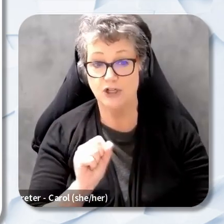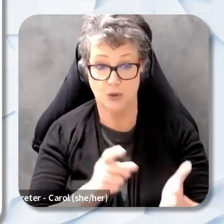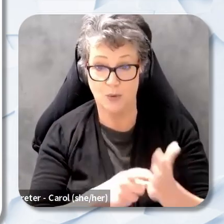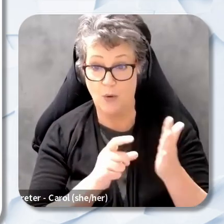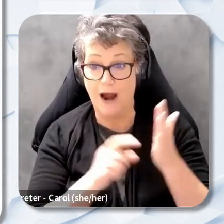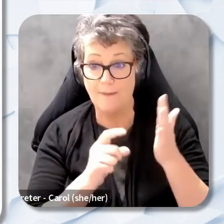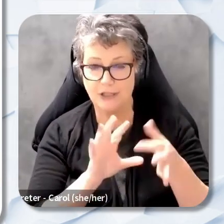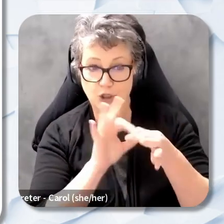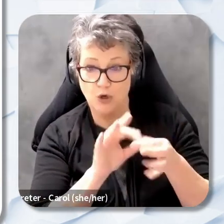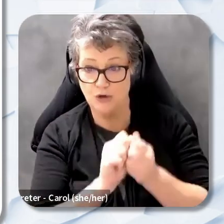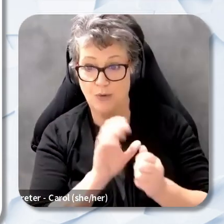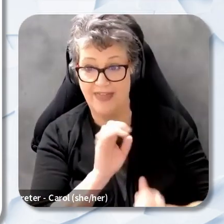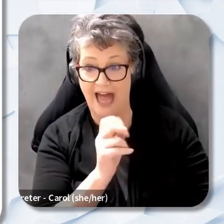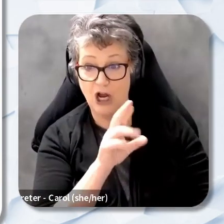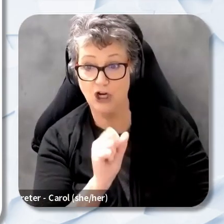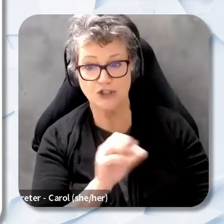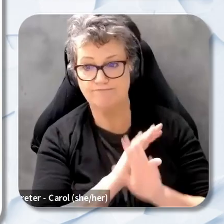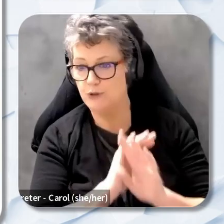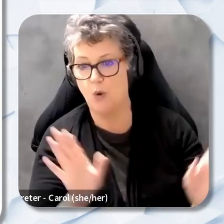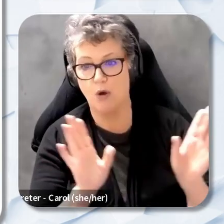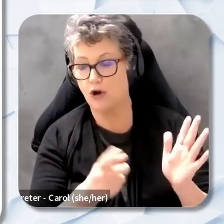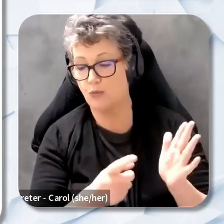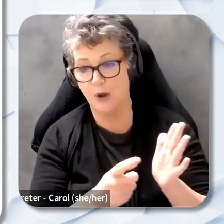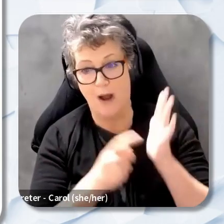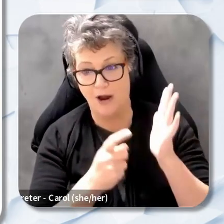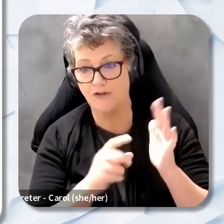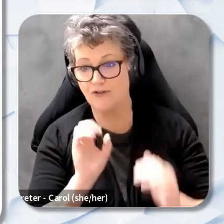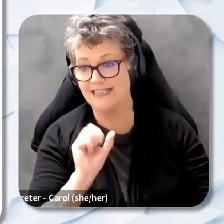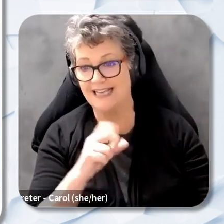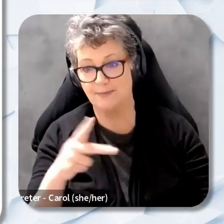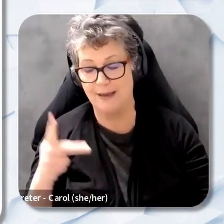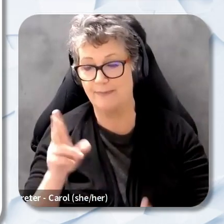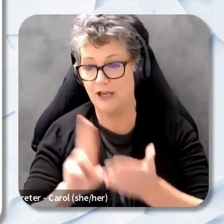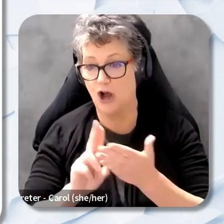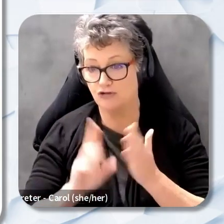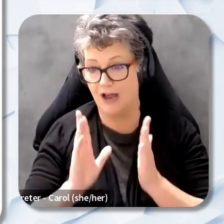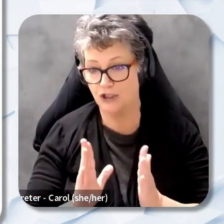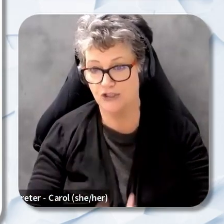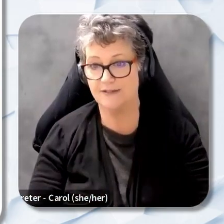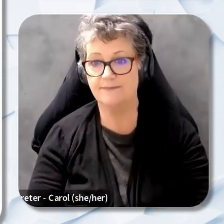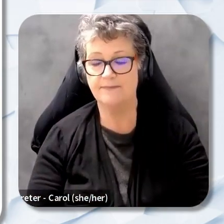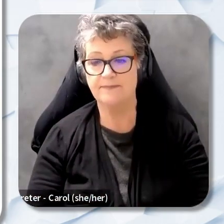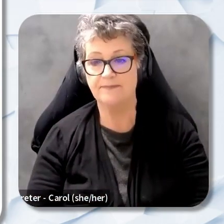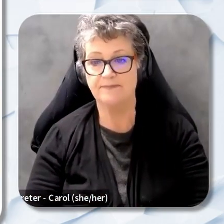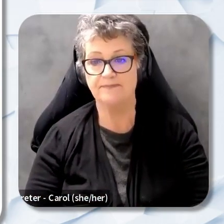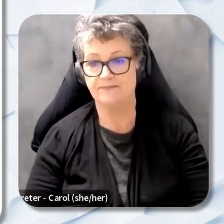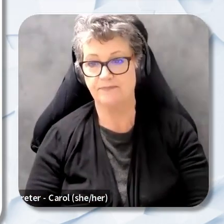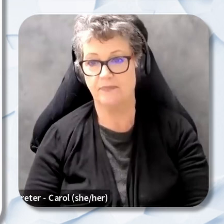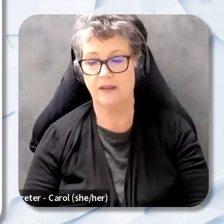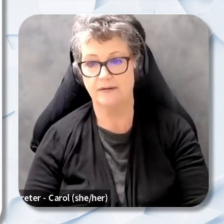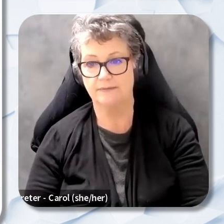requirements associated with it are no longer required for CSPP contractors.